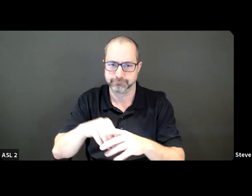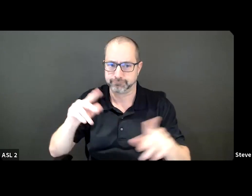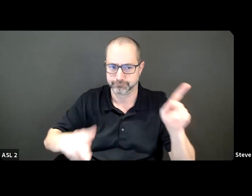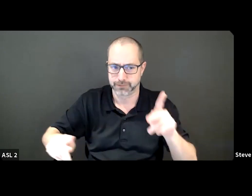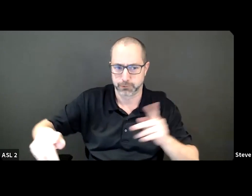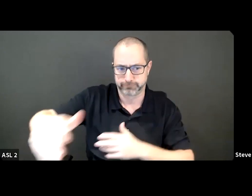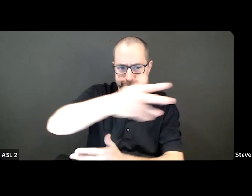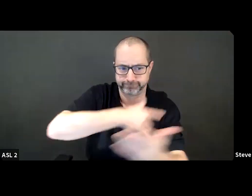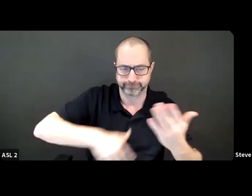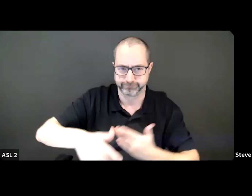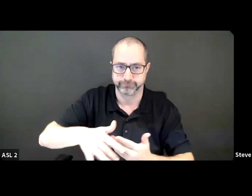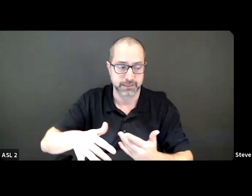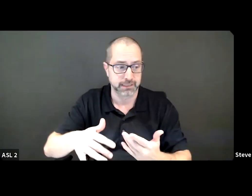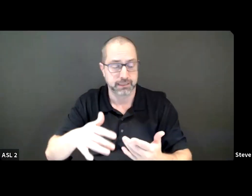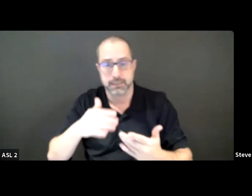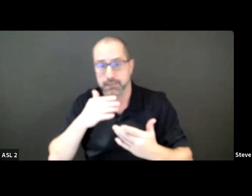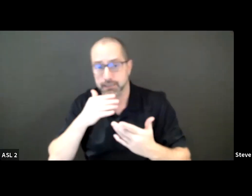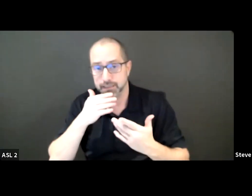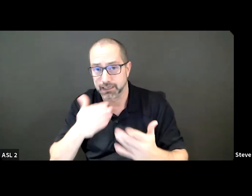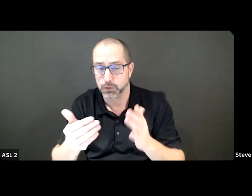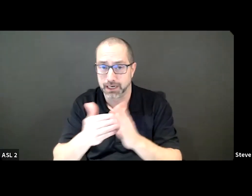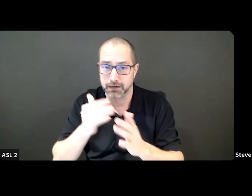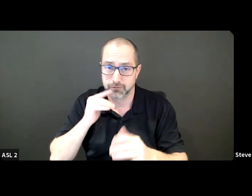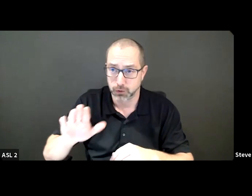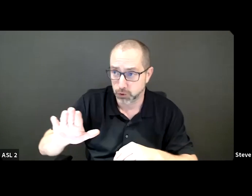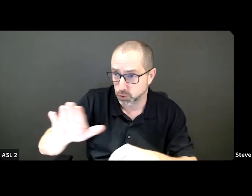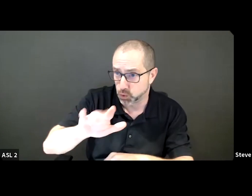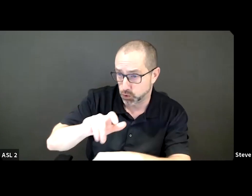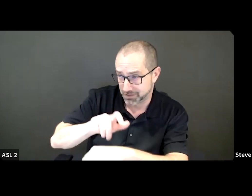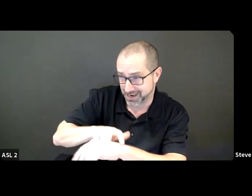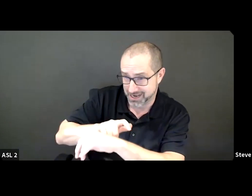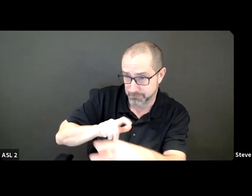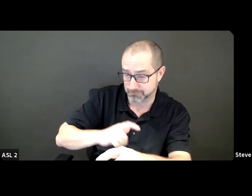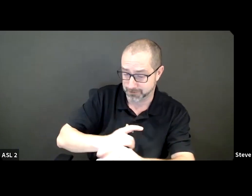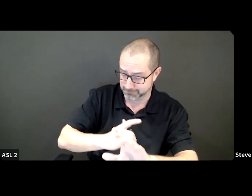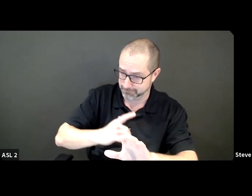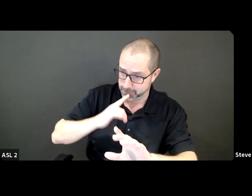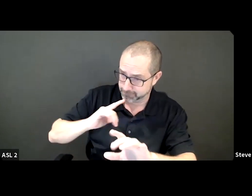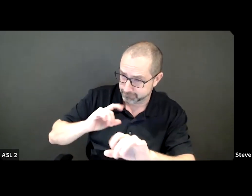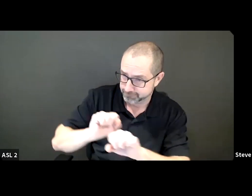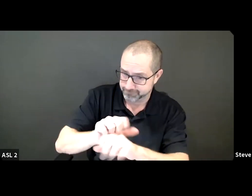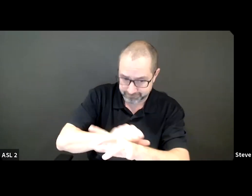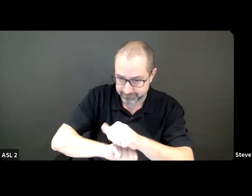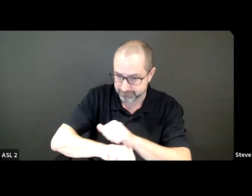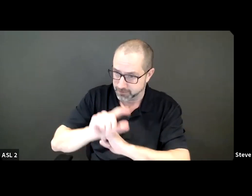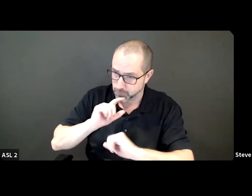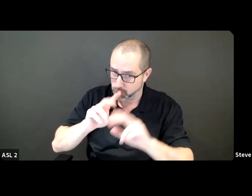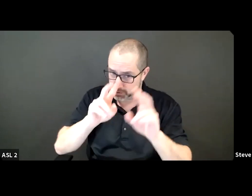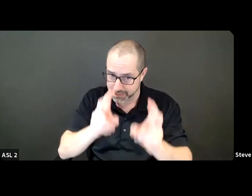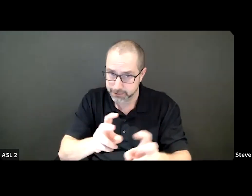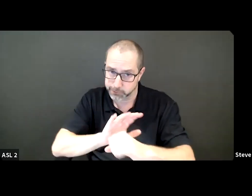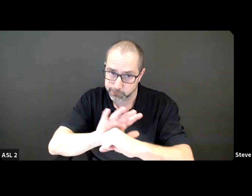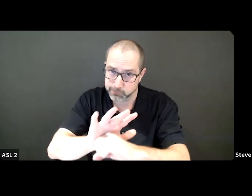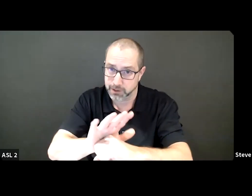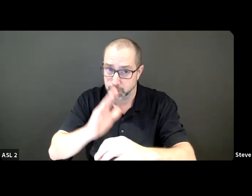you everyone for your time, your commitment to these issues, and we hope that we see you all